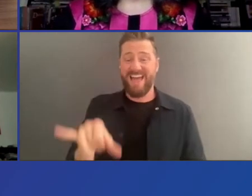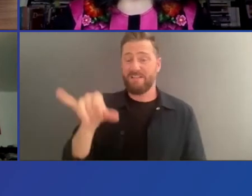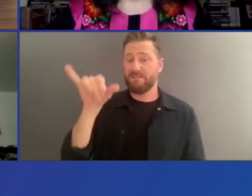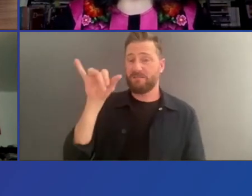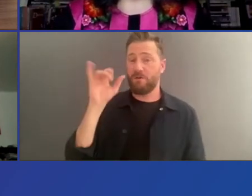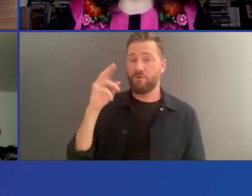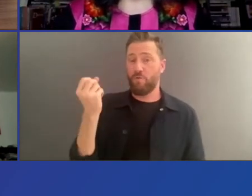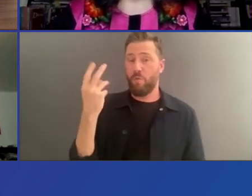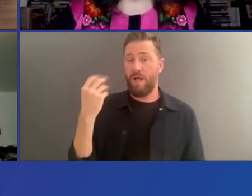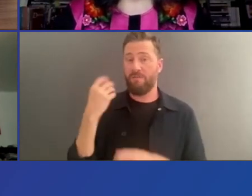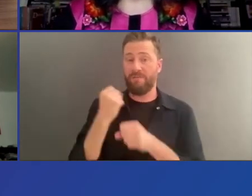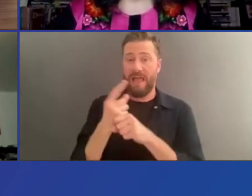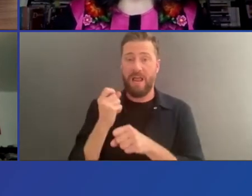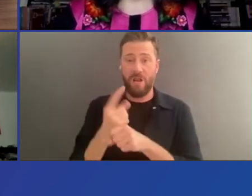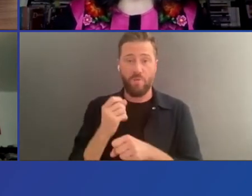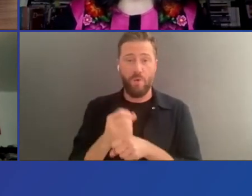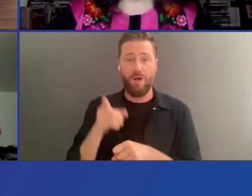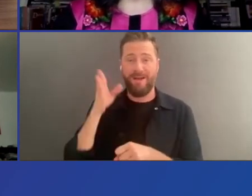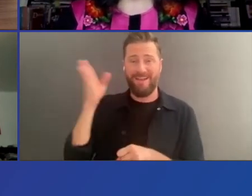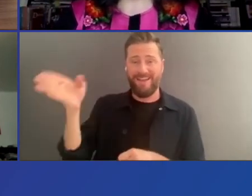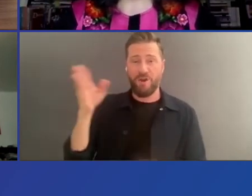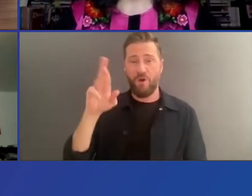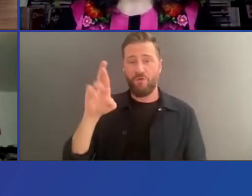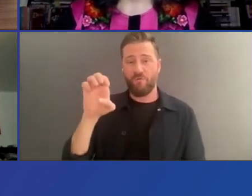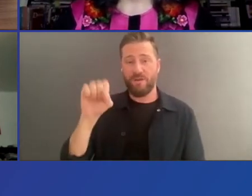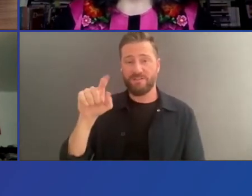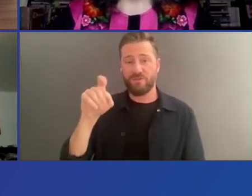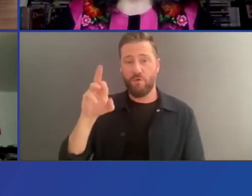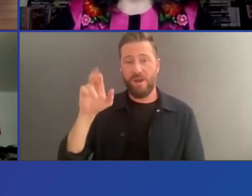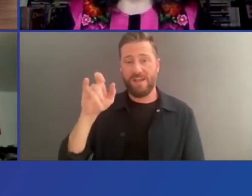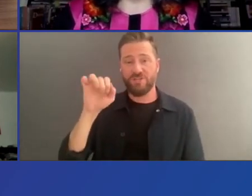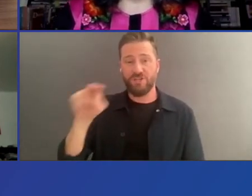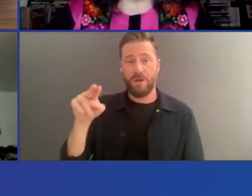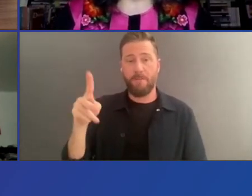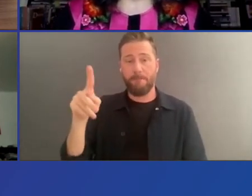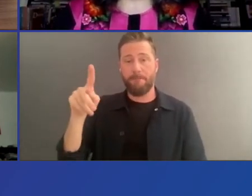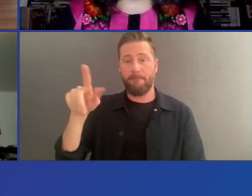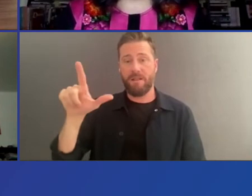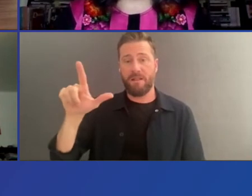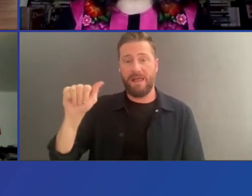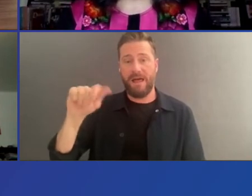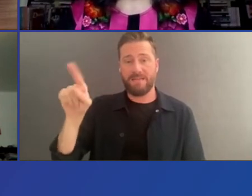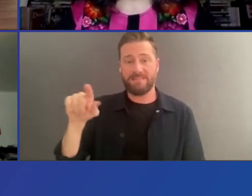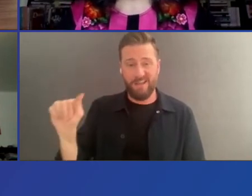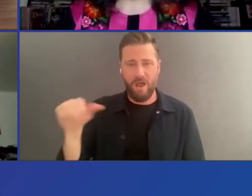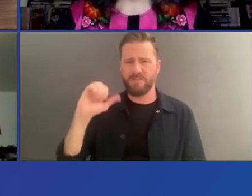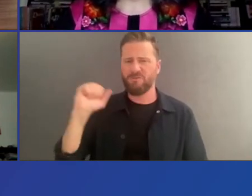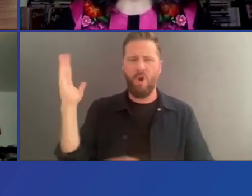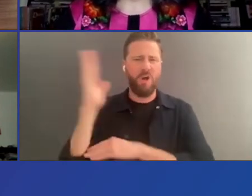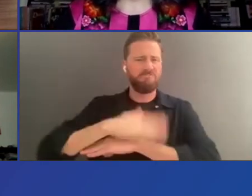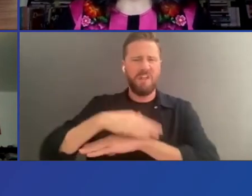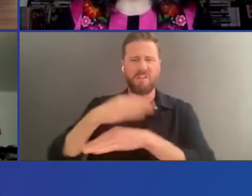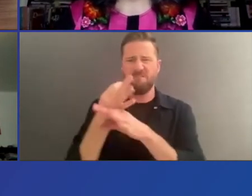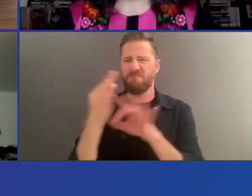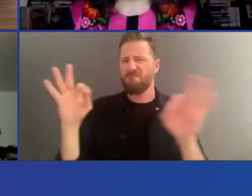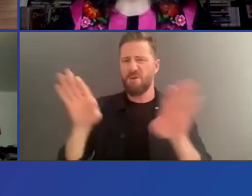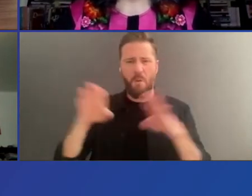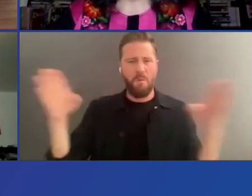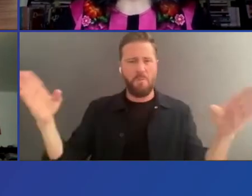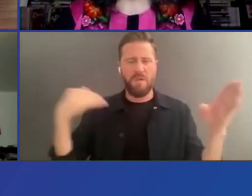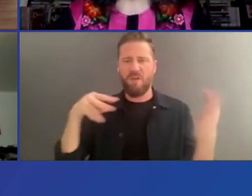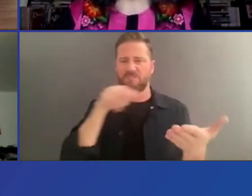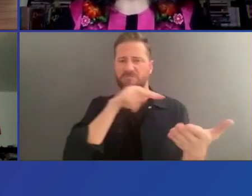celebration at Restoration Plaza. It's an all-day event. It's free to the public. There are